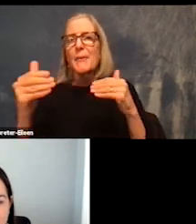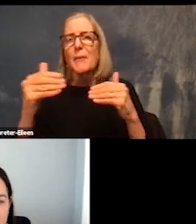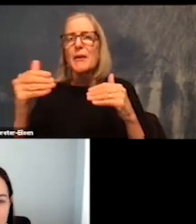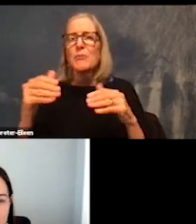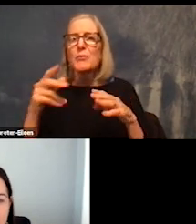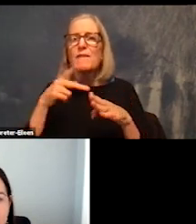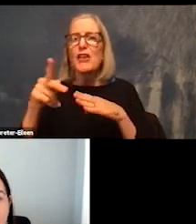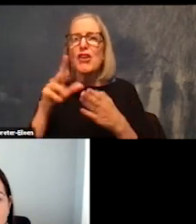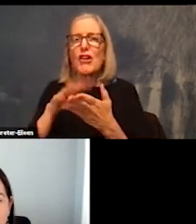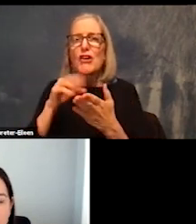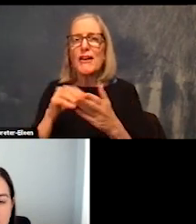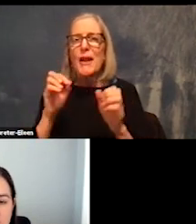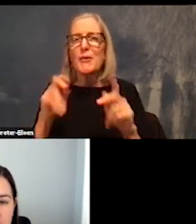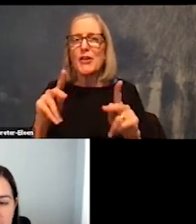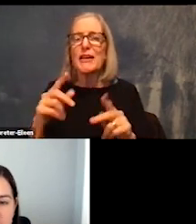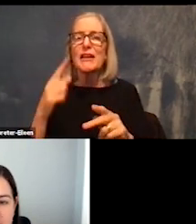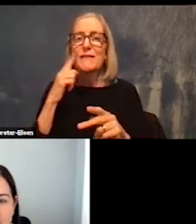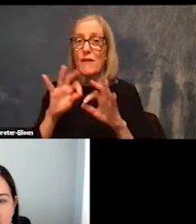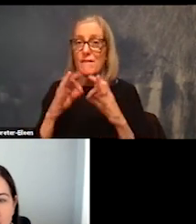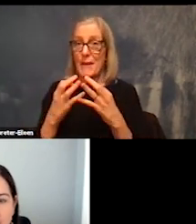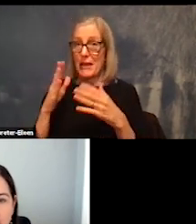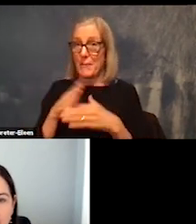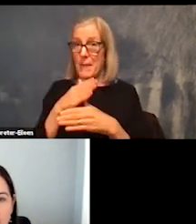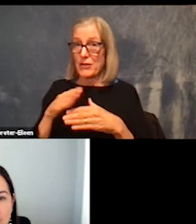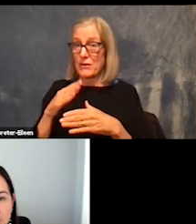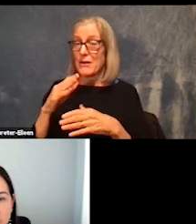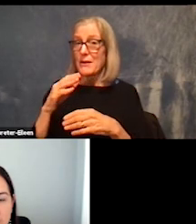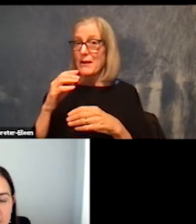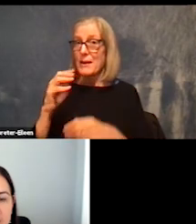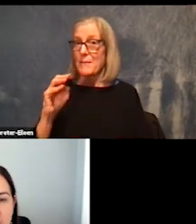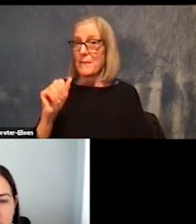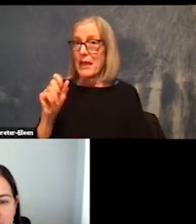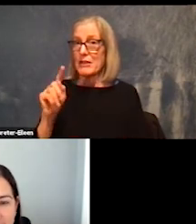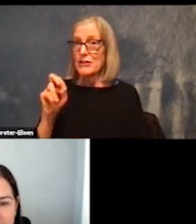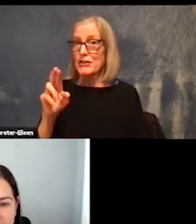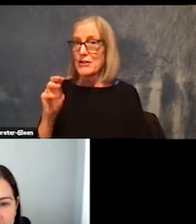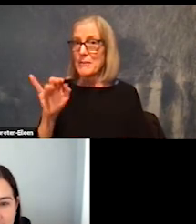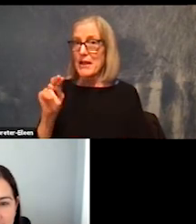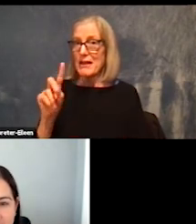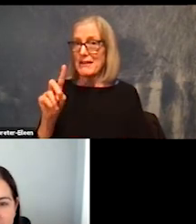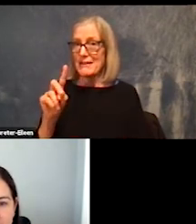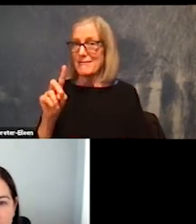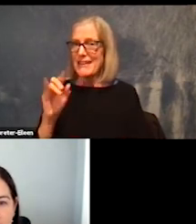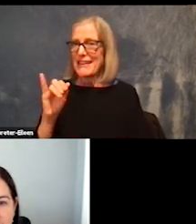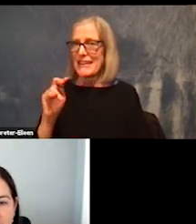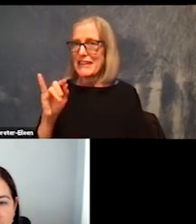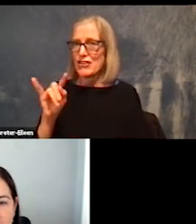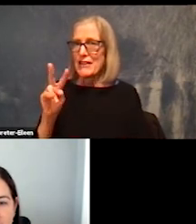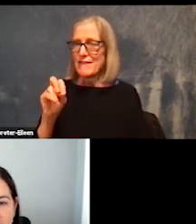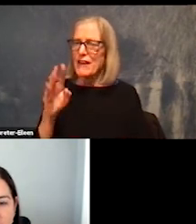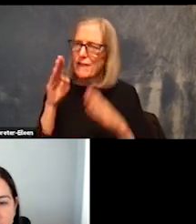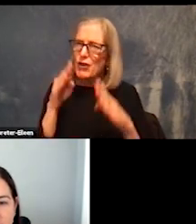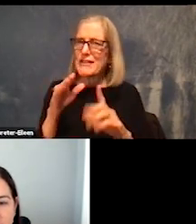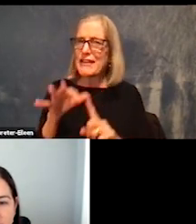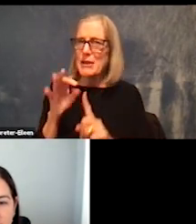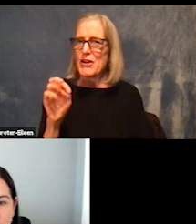fall that will be part of the Family Partnership Mastermind Initiative, which will have a focus on special education. So we're looking at hosting